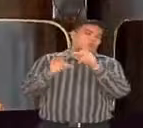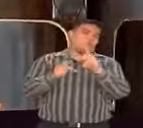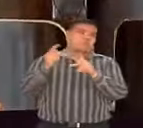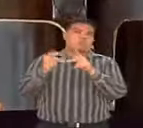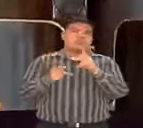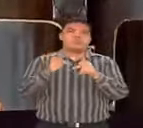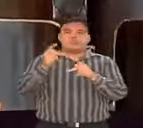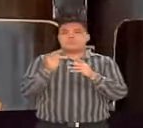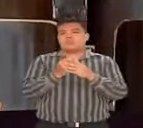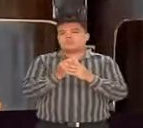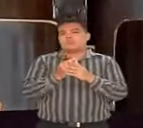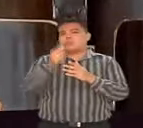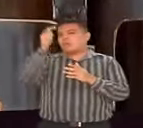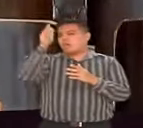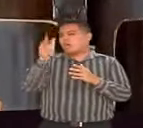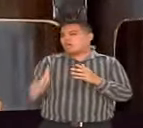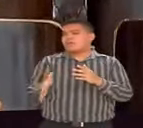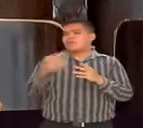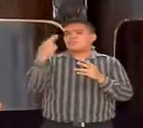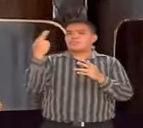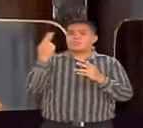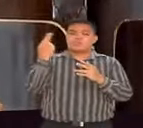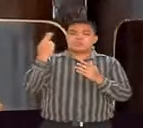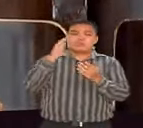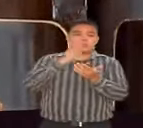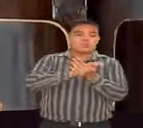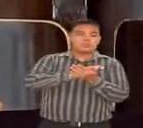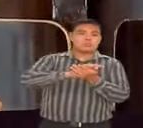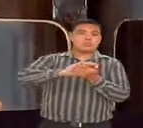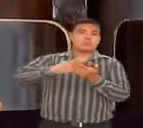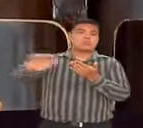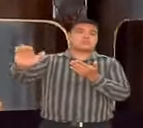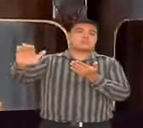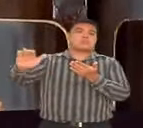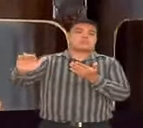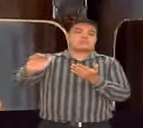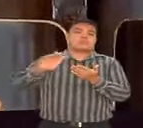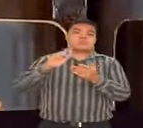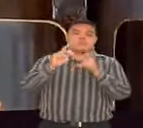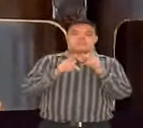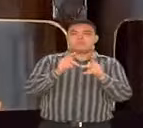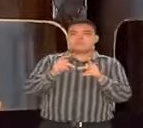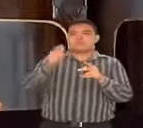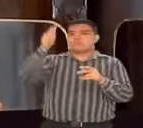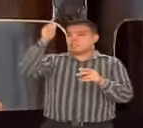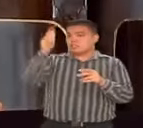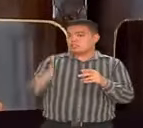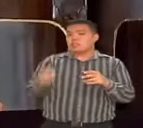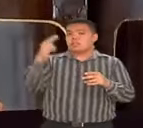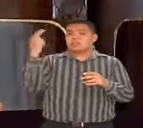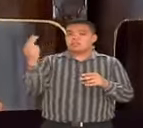common. Number two, cleansed. Number three,